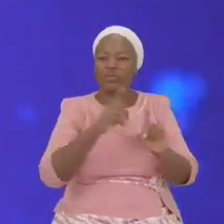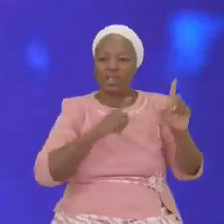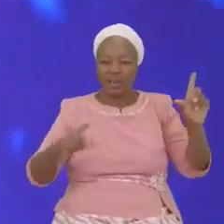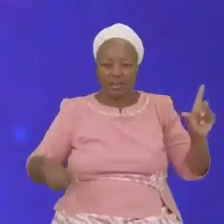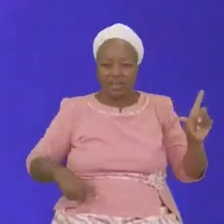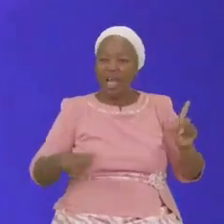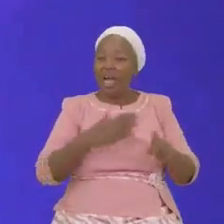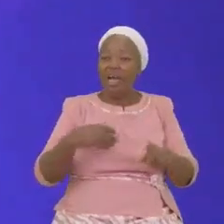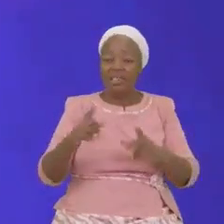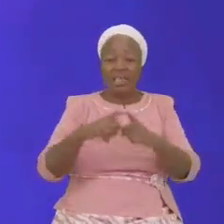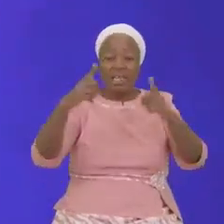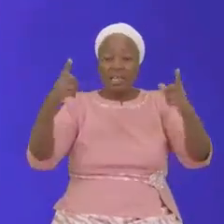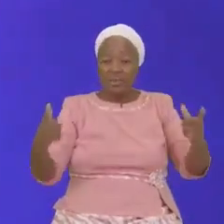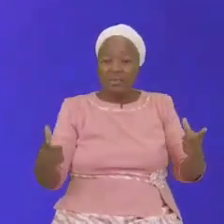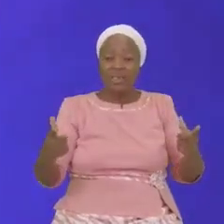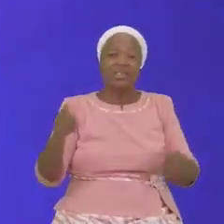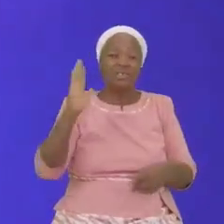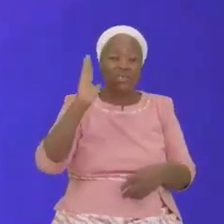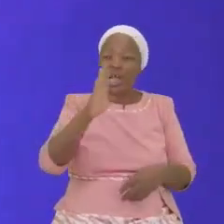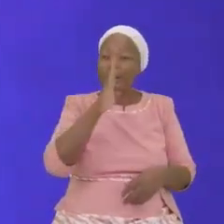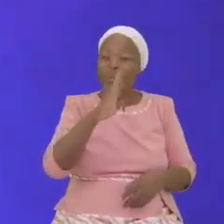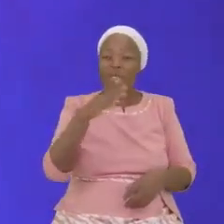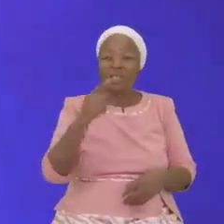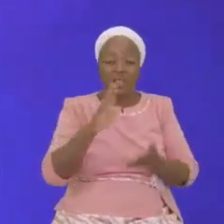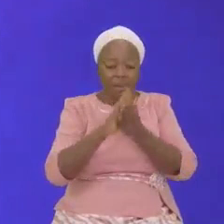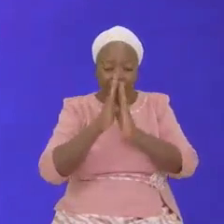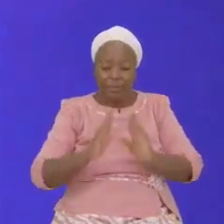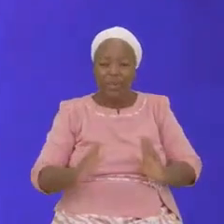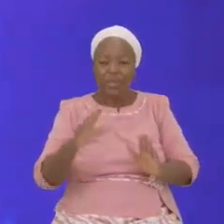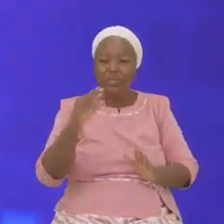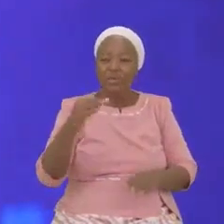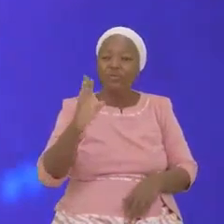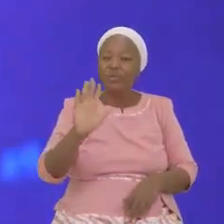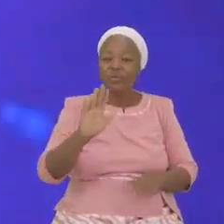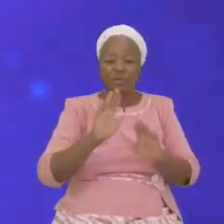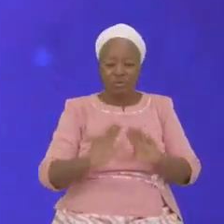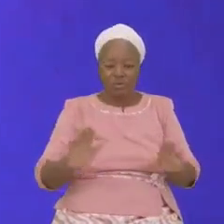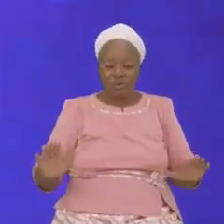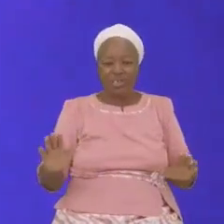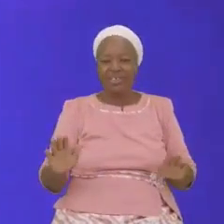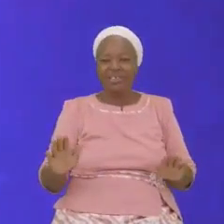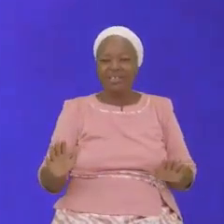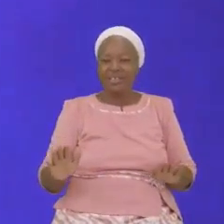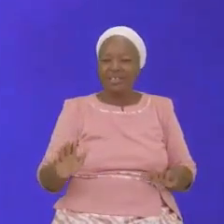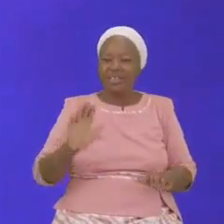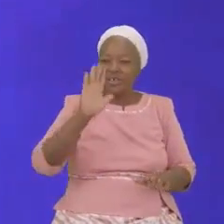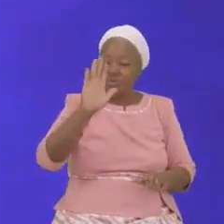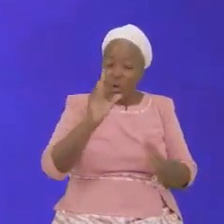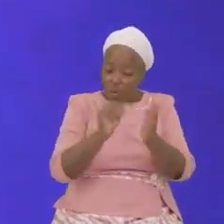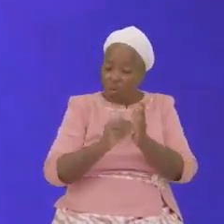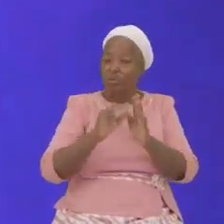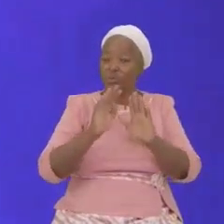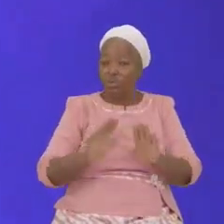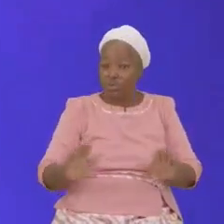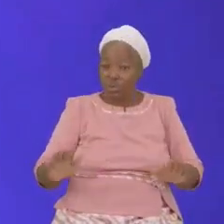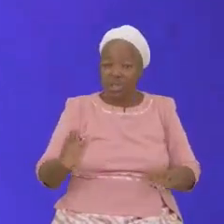and great shall be the peace of thy children. Your biological children,